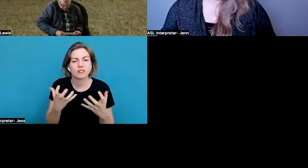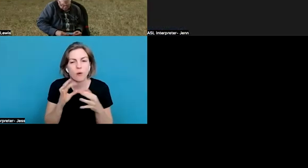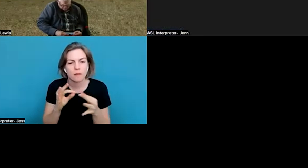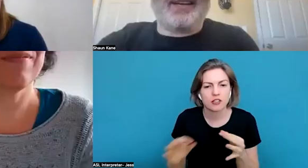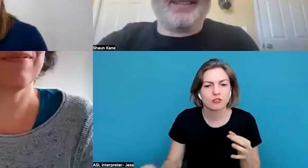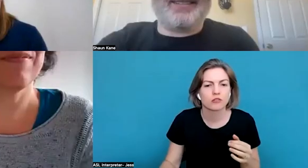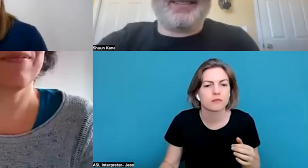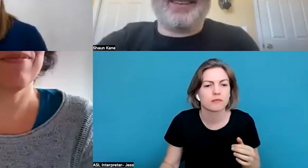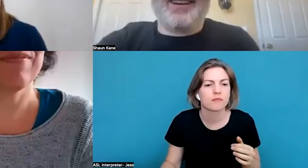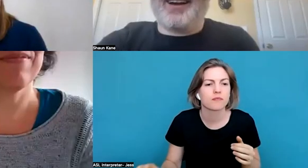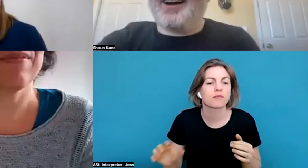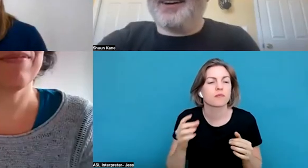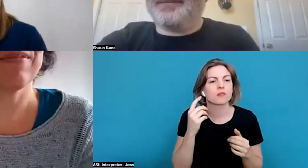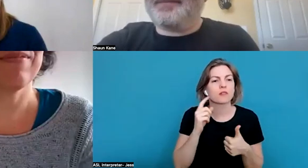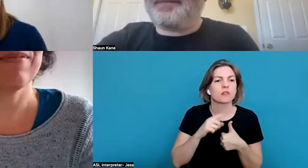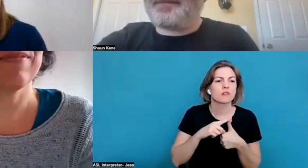So one is,